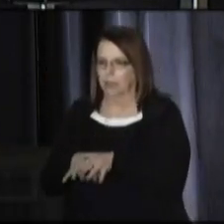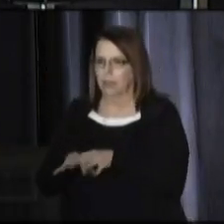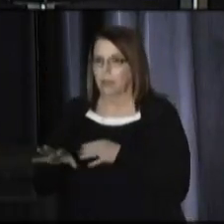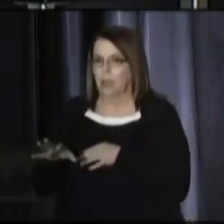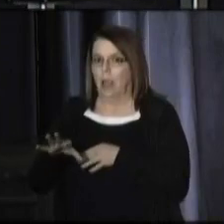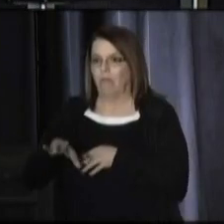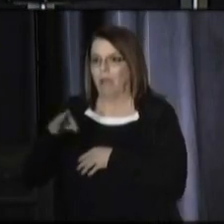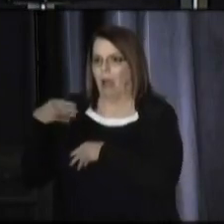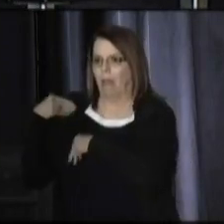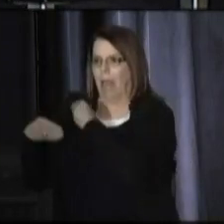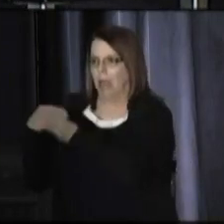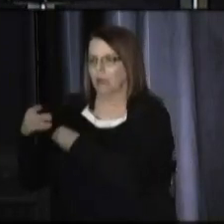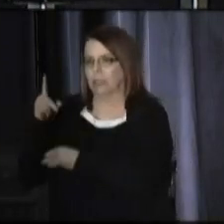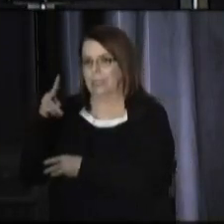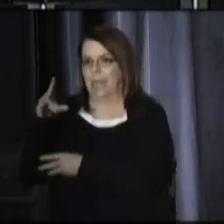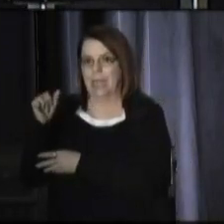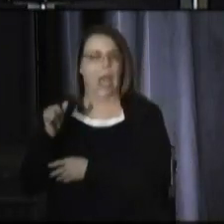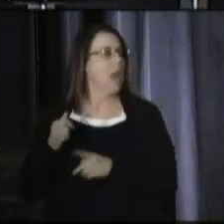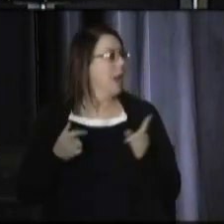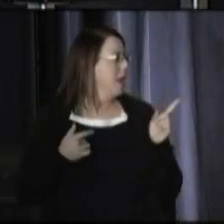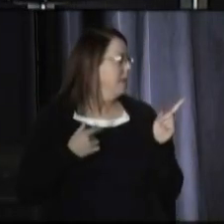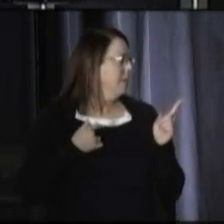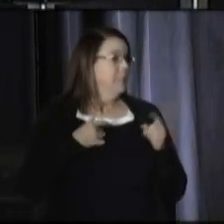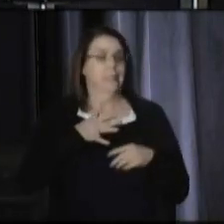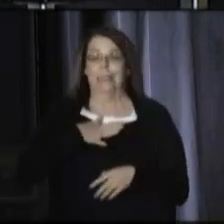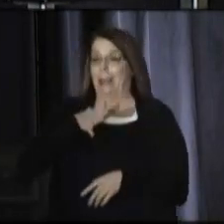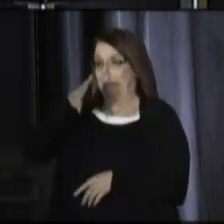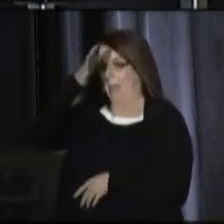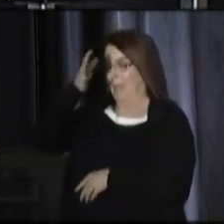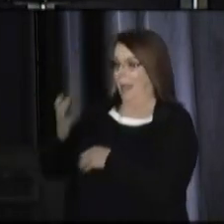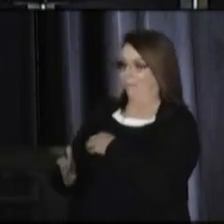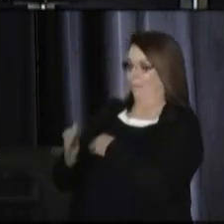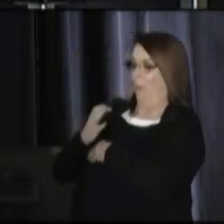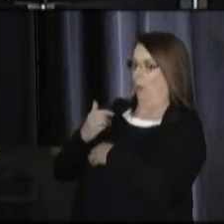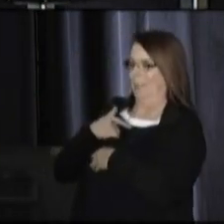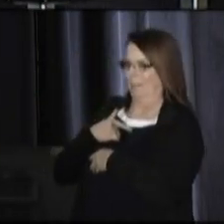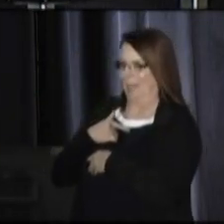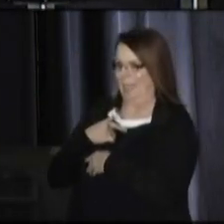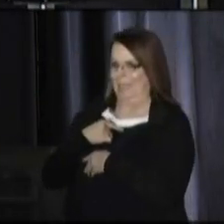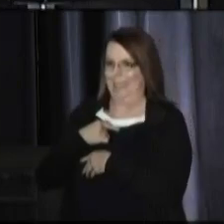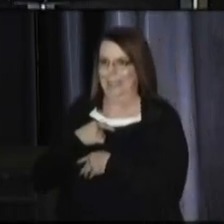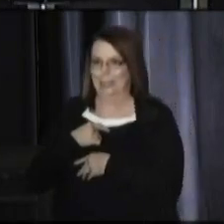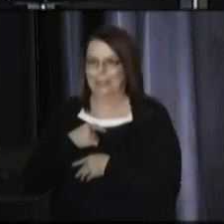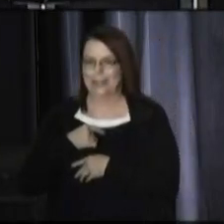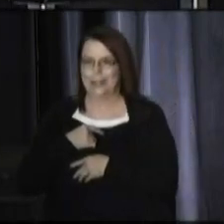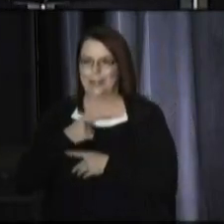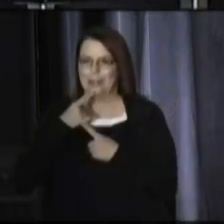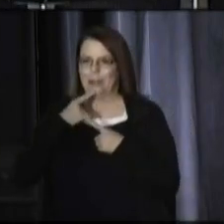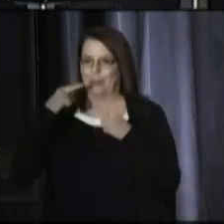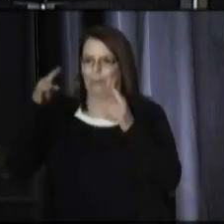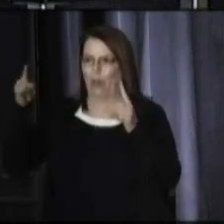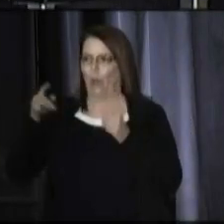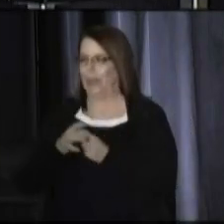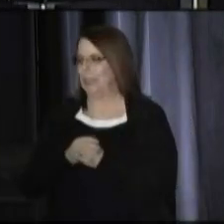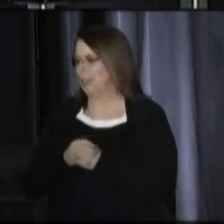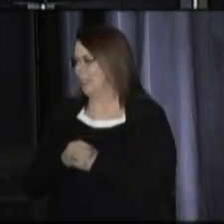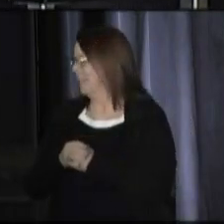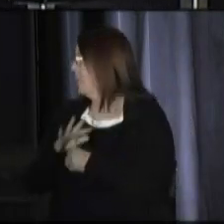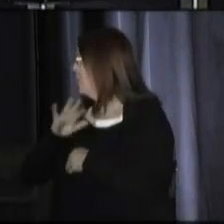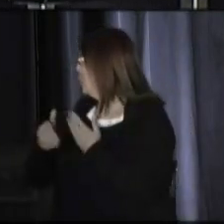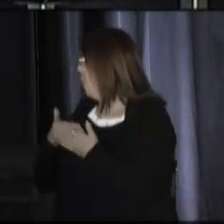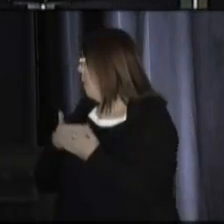Yeah, I can go. I think for me, I love that you brought up oral storytelling, because it's so important in my family, and it's specifically among the women